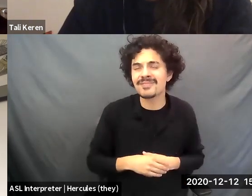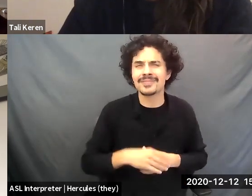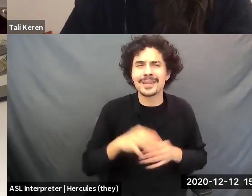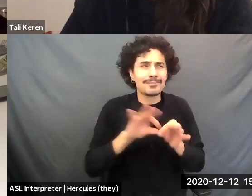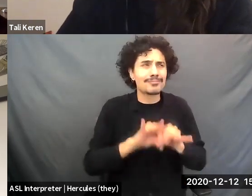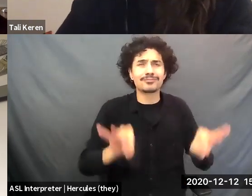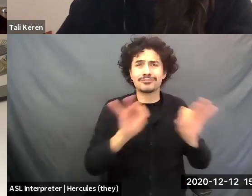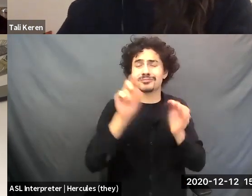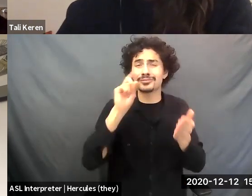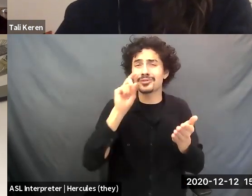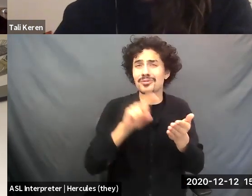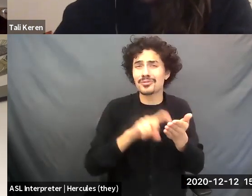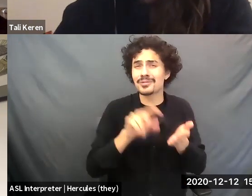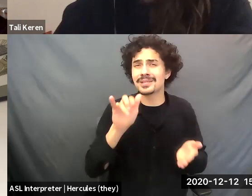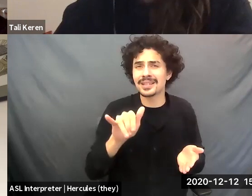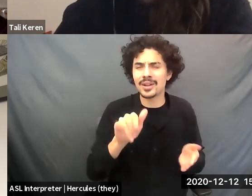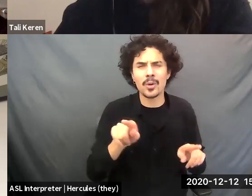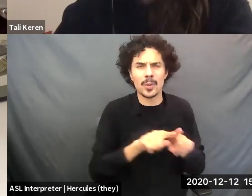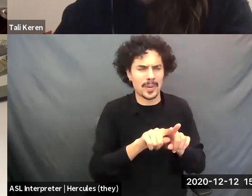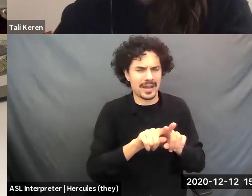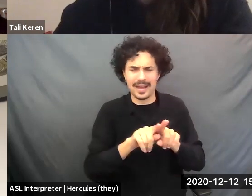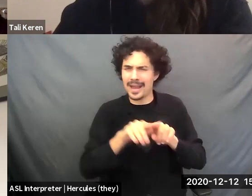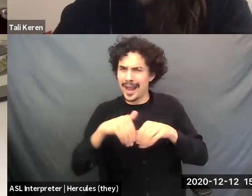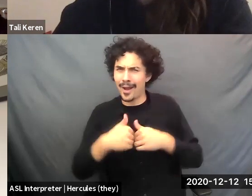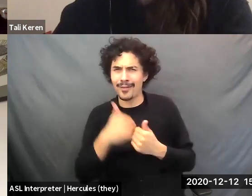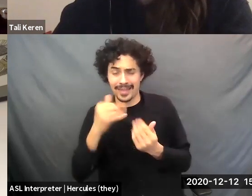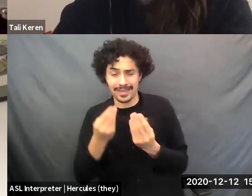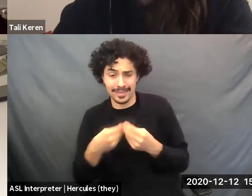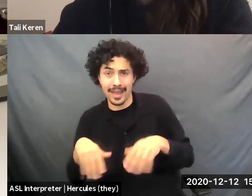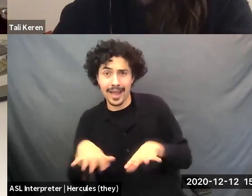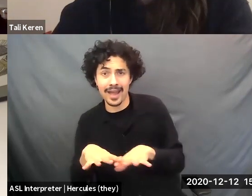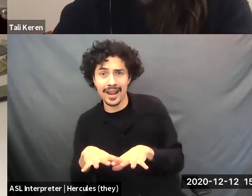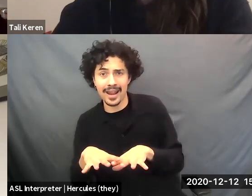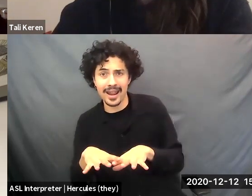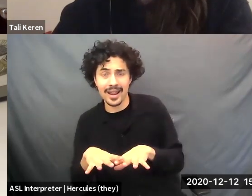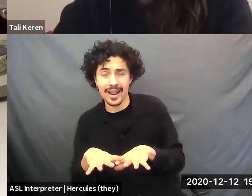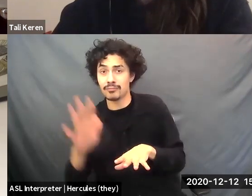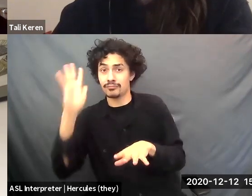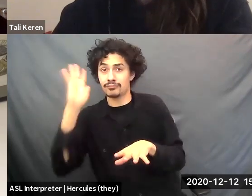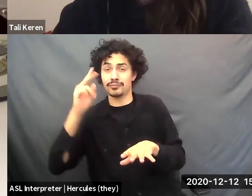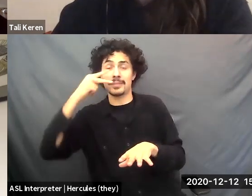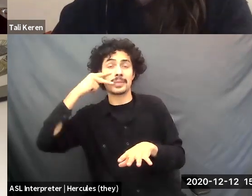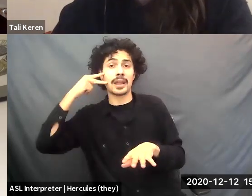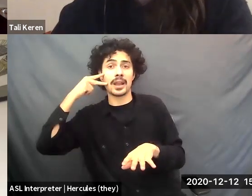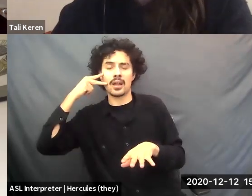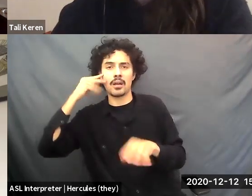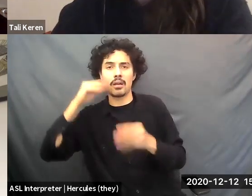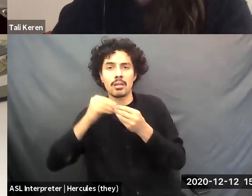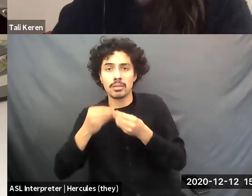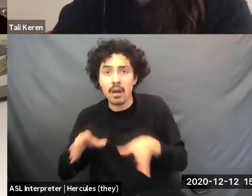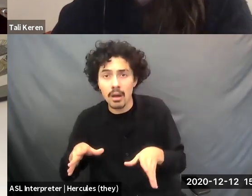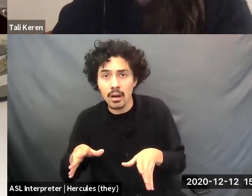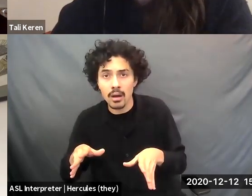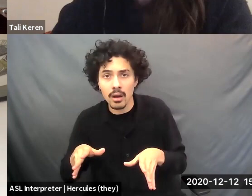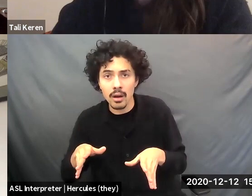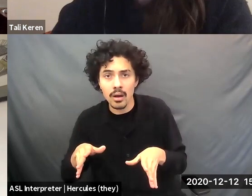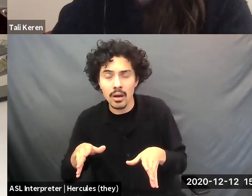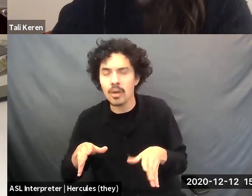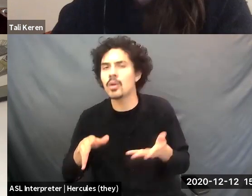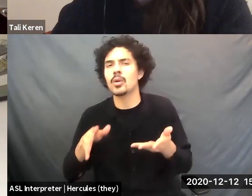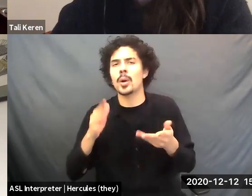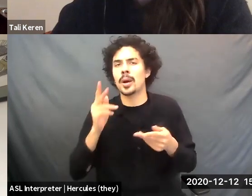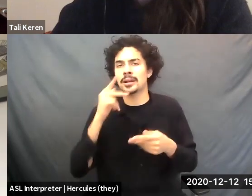asking the question of how it came to be either no longer native land or land that's no longer controlled by the native people